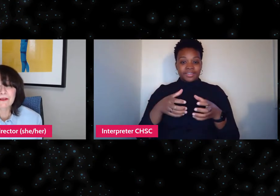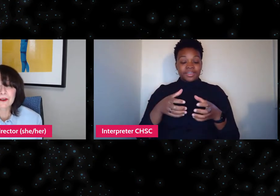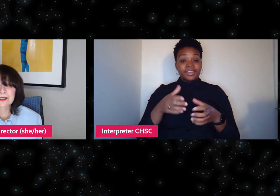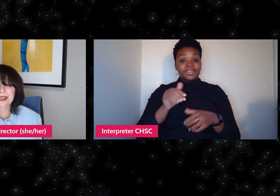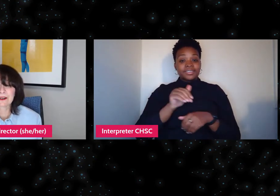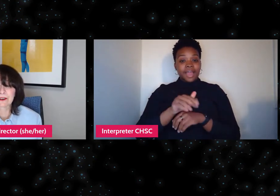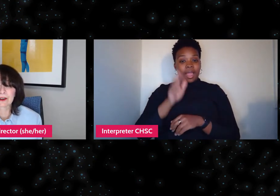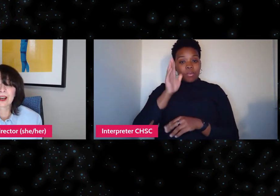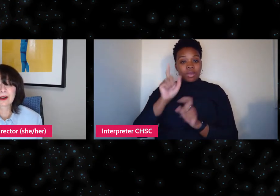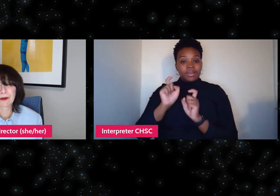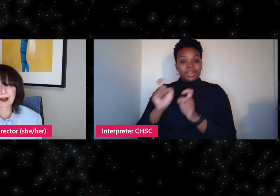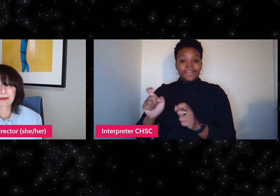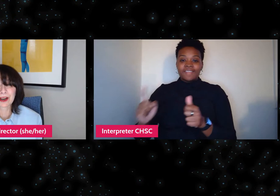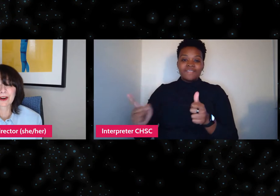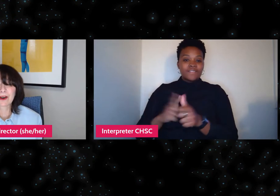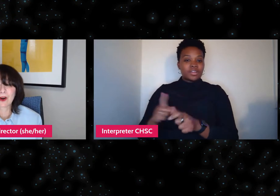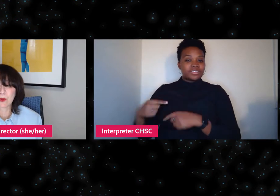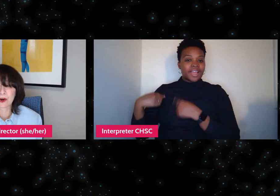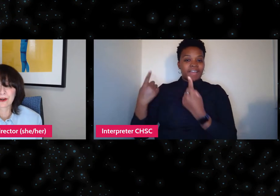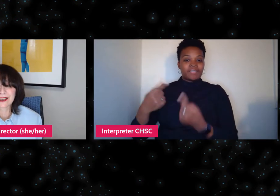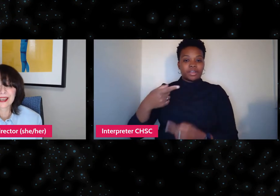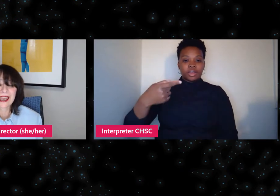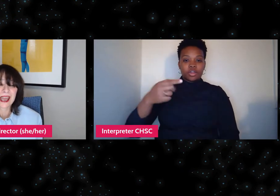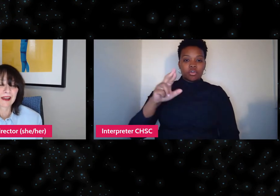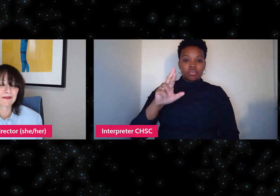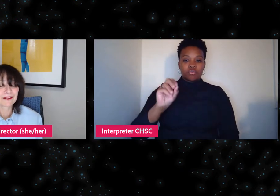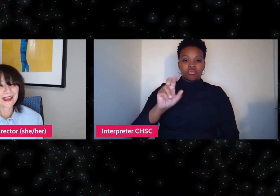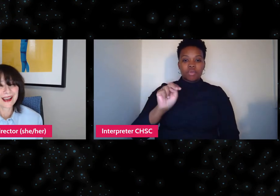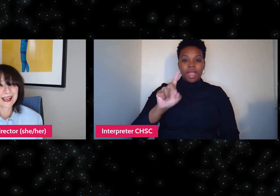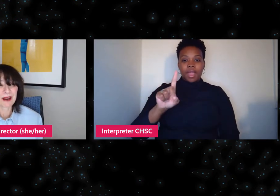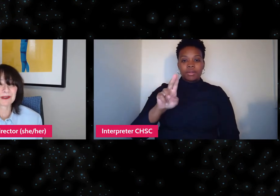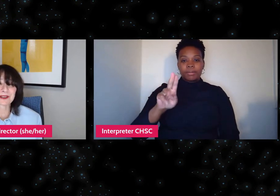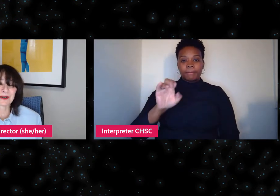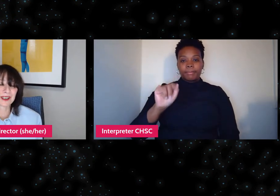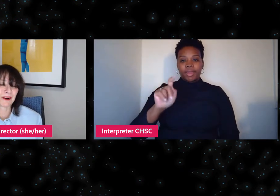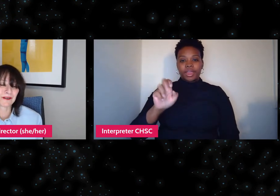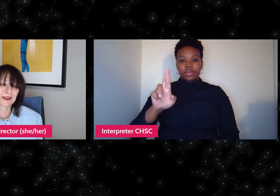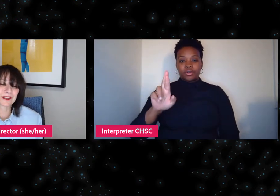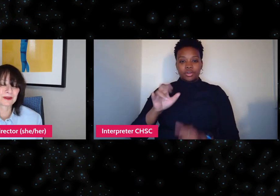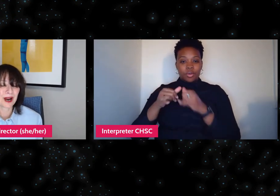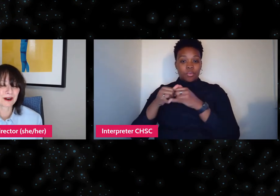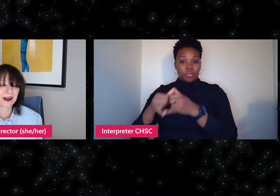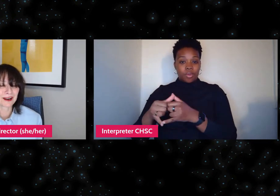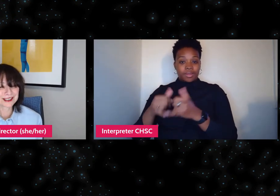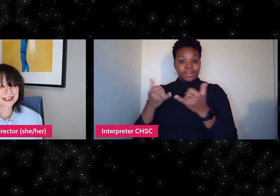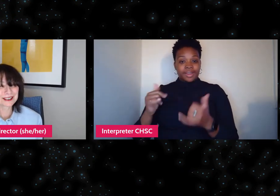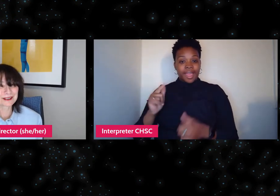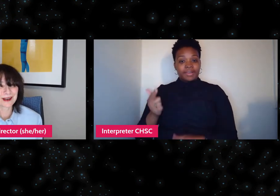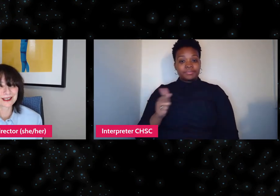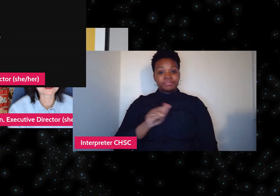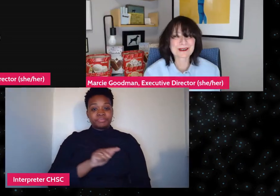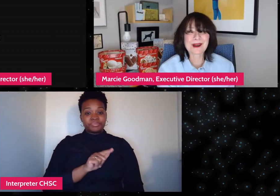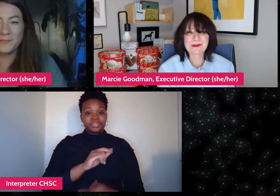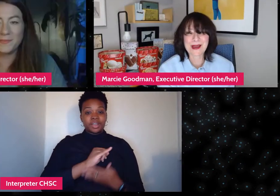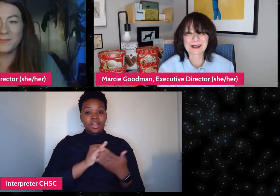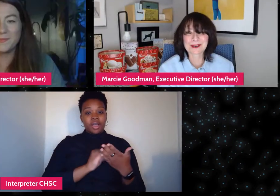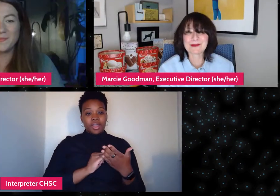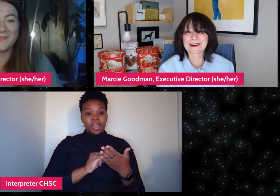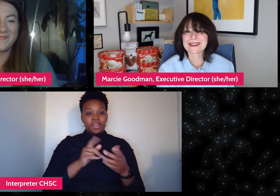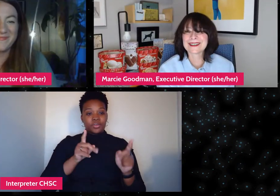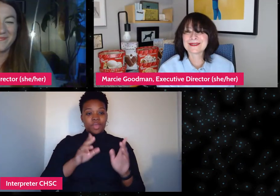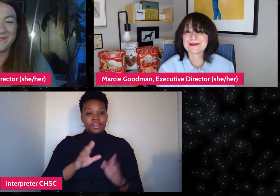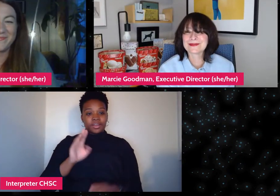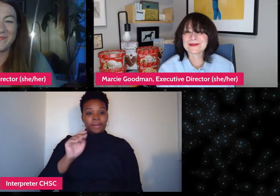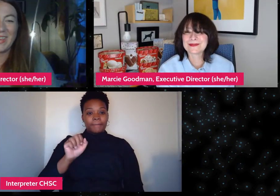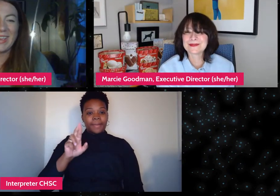presenting our first ever Groundbreaker Award. And for that, I will turn it over to our artistic director,